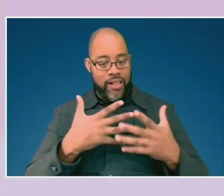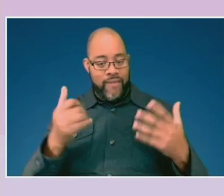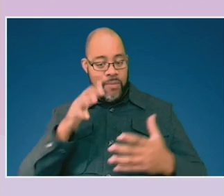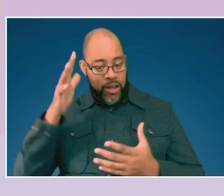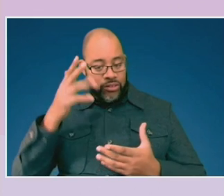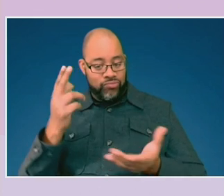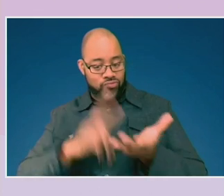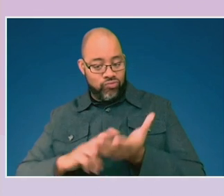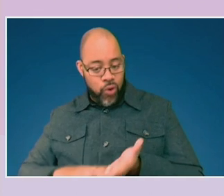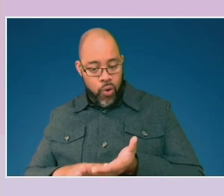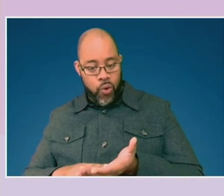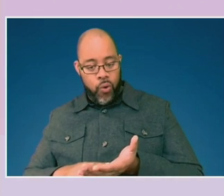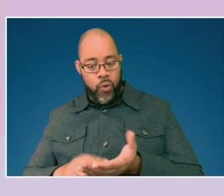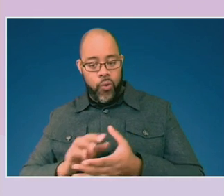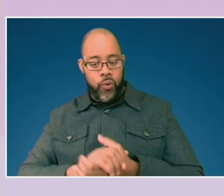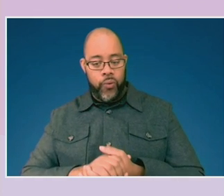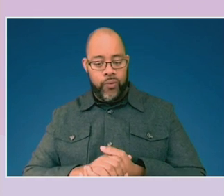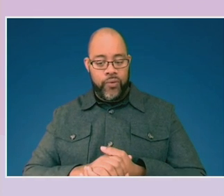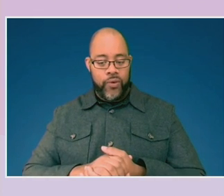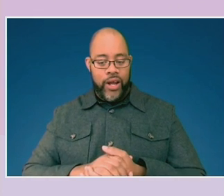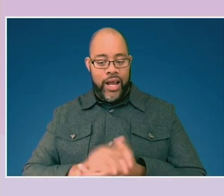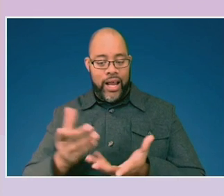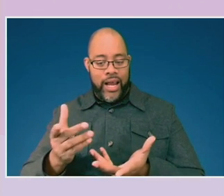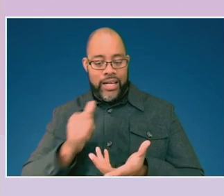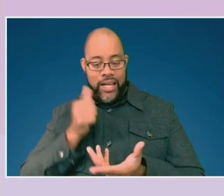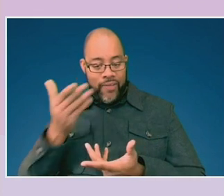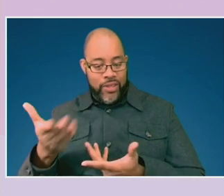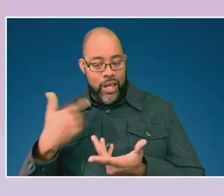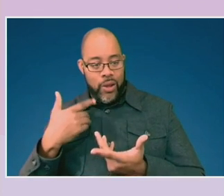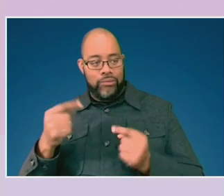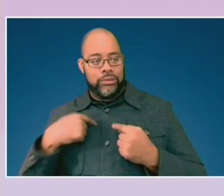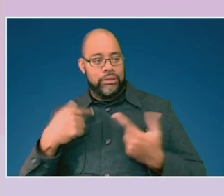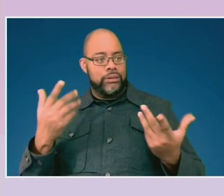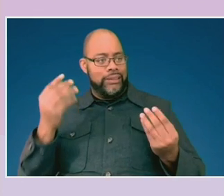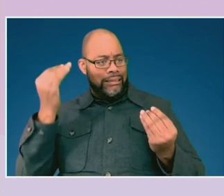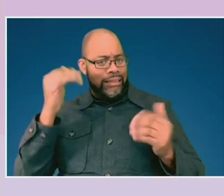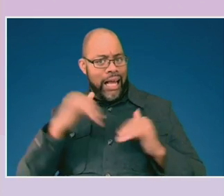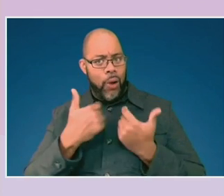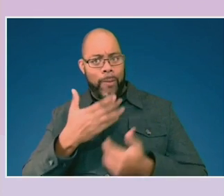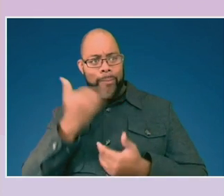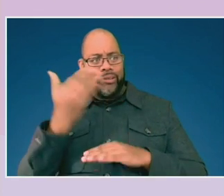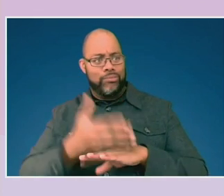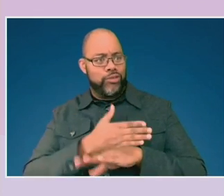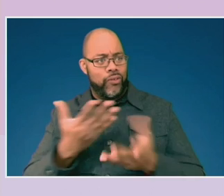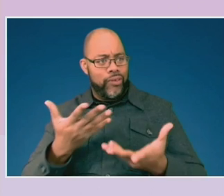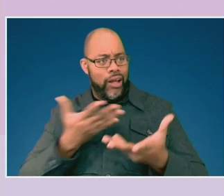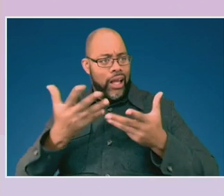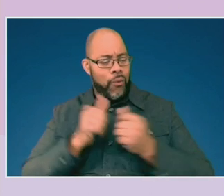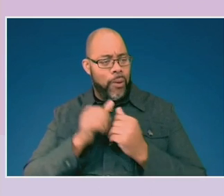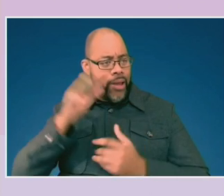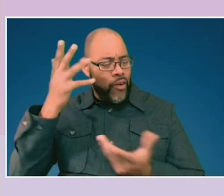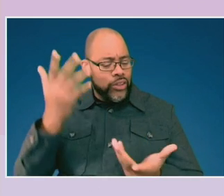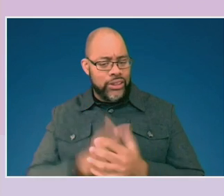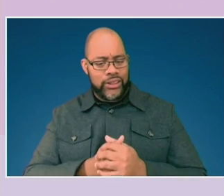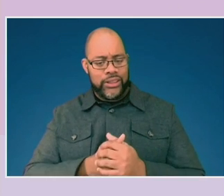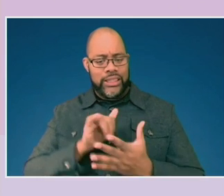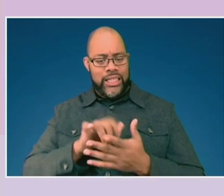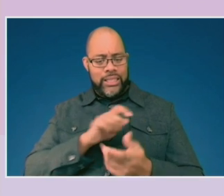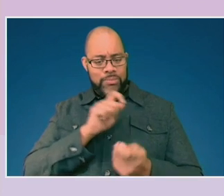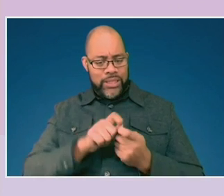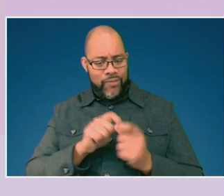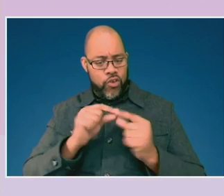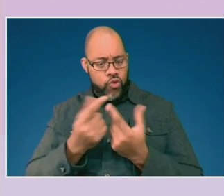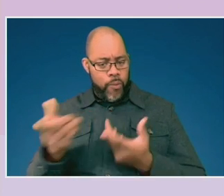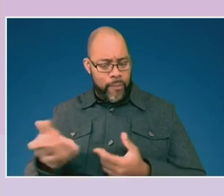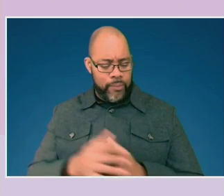and then they're not there. And then we're kind of spinning our wheels to say, well, how do we better engage this particular group of